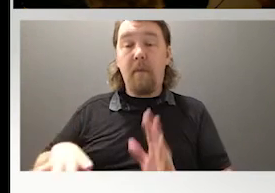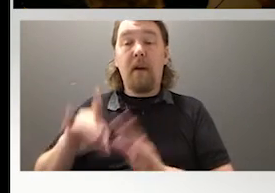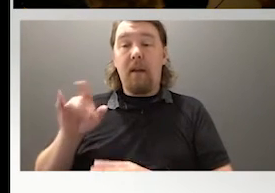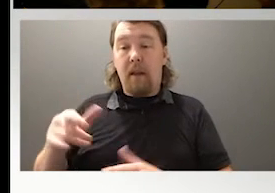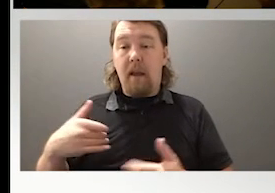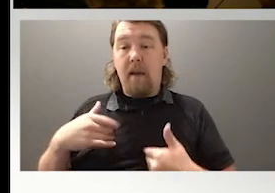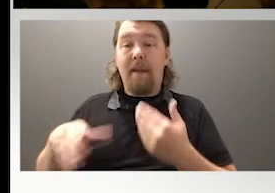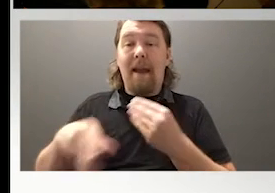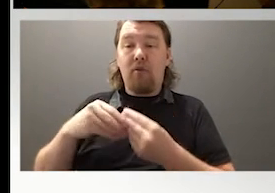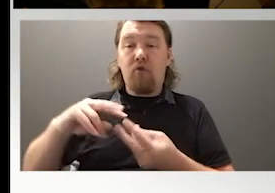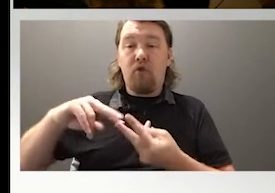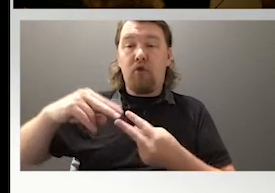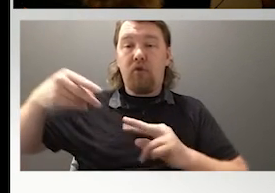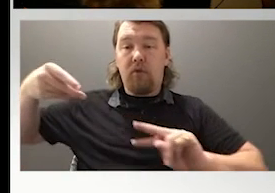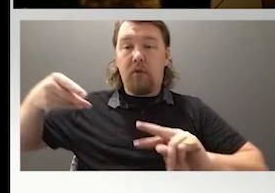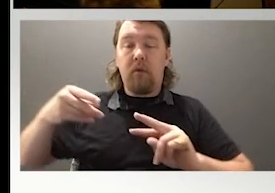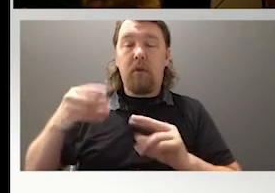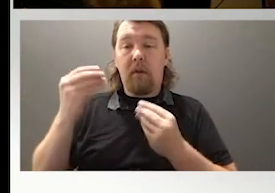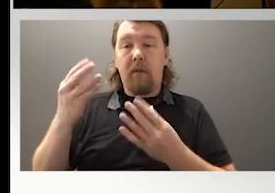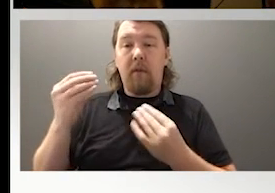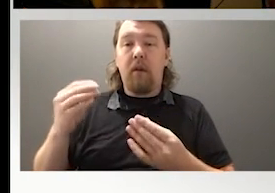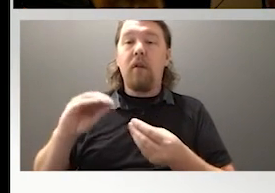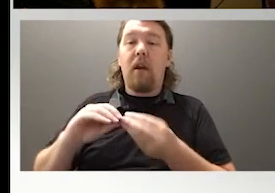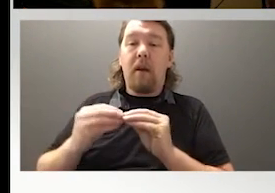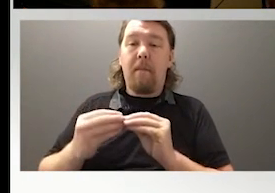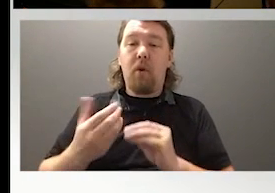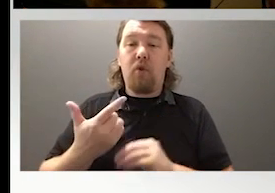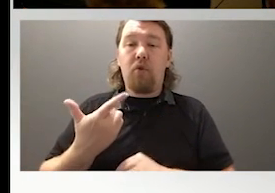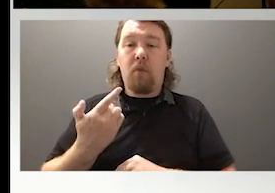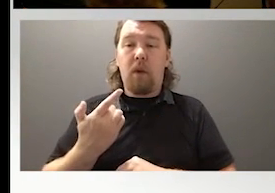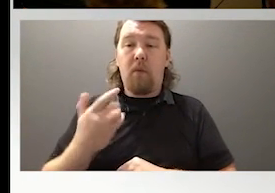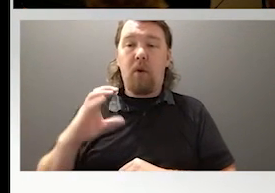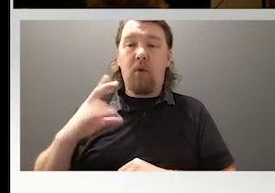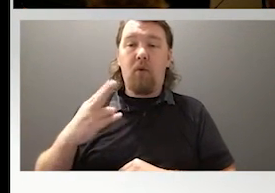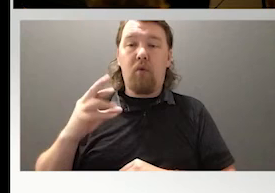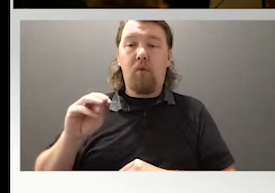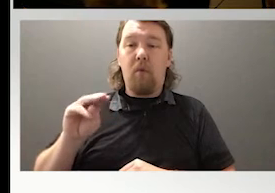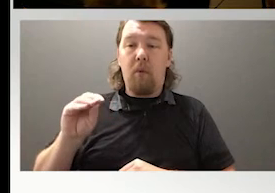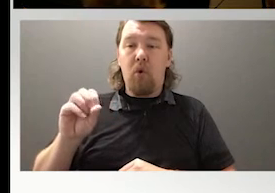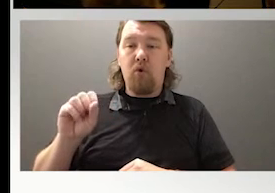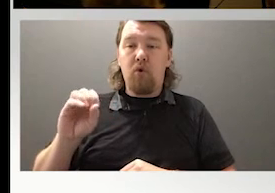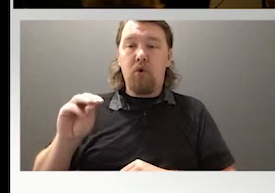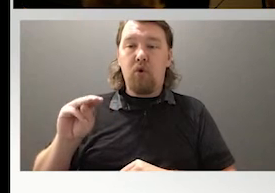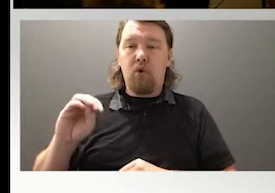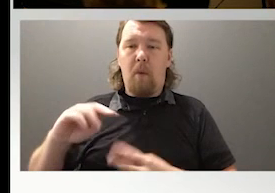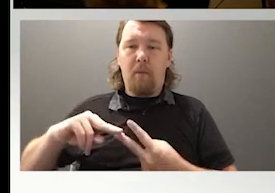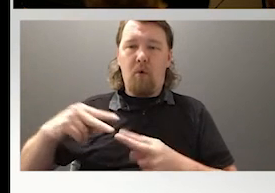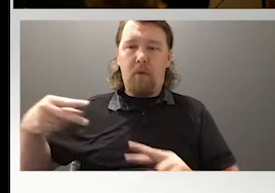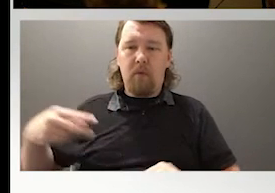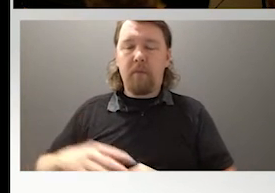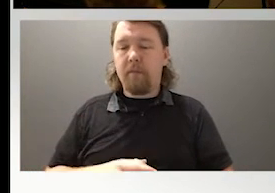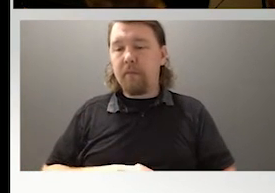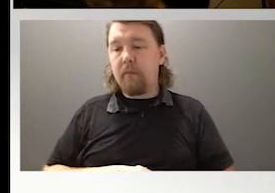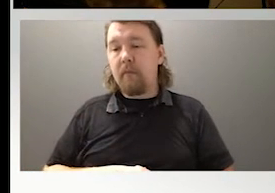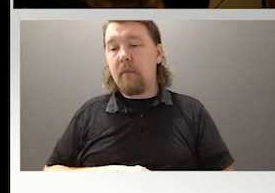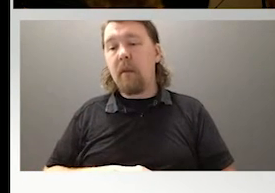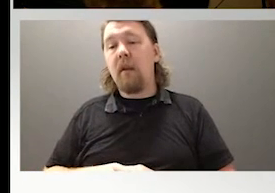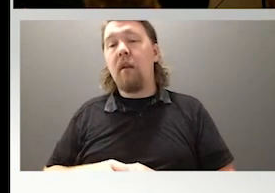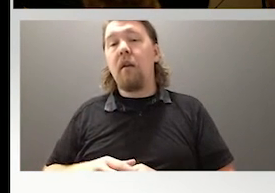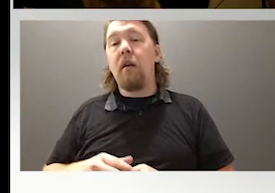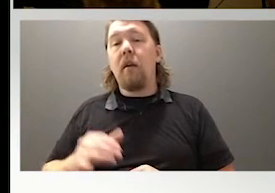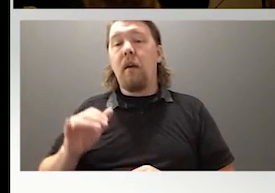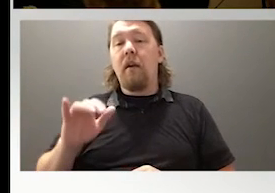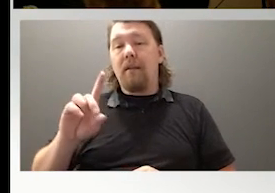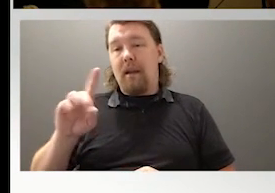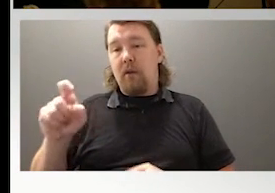genetic material in their number 21 chromosome. In absence of a chromosome analysis, a diagnosis can